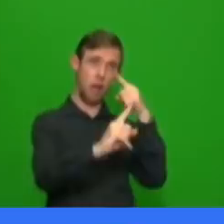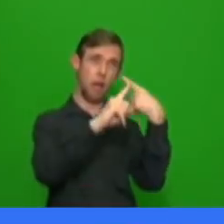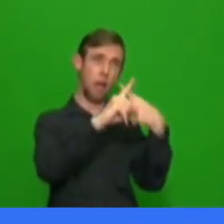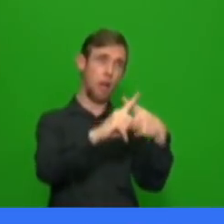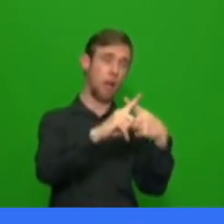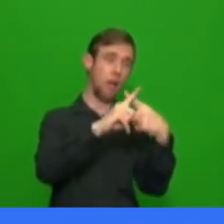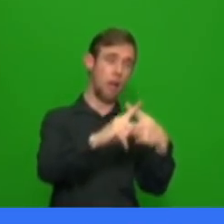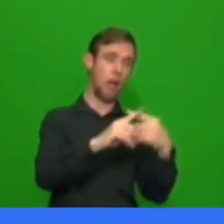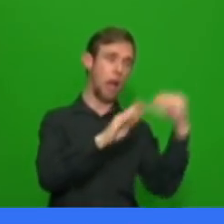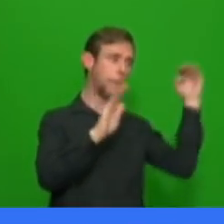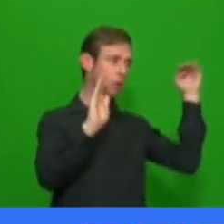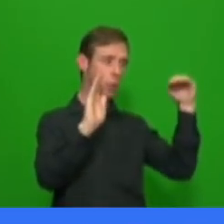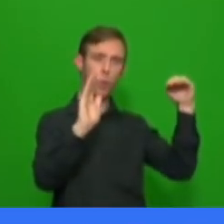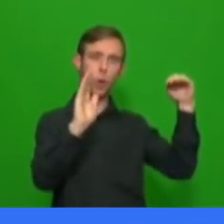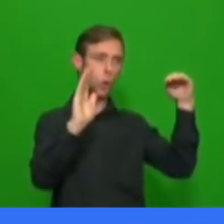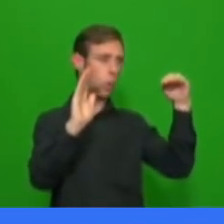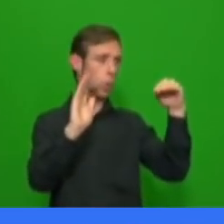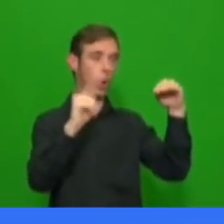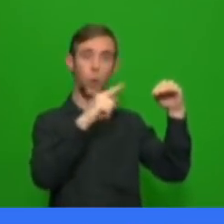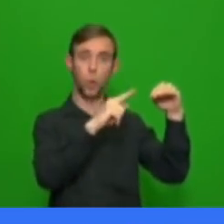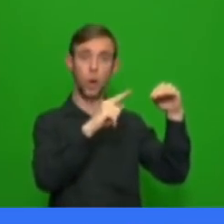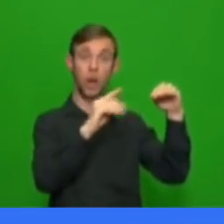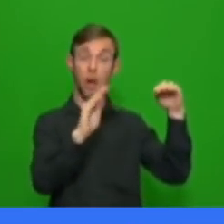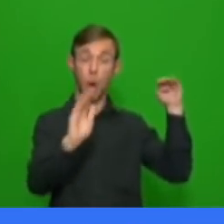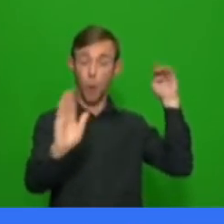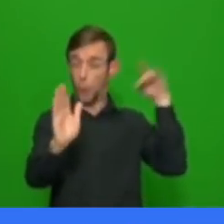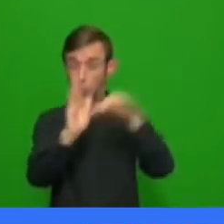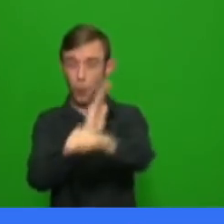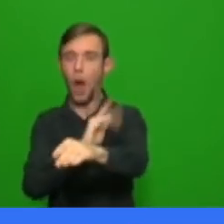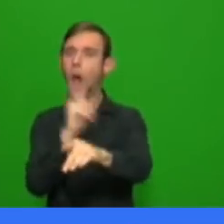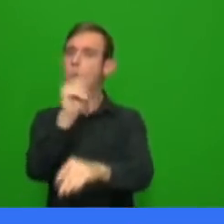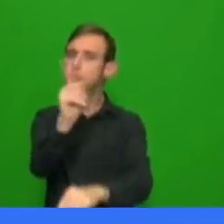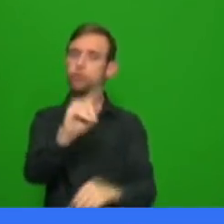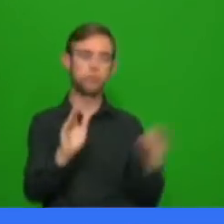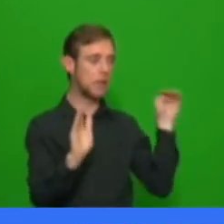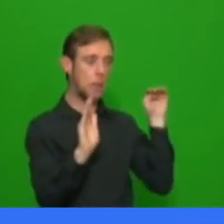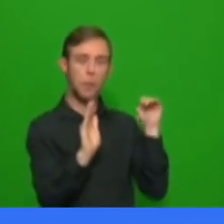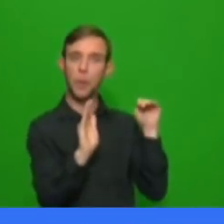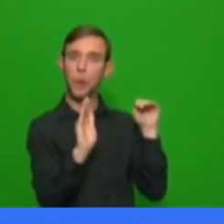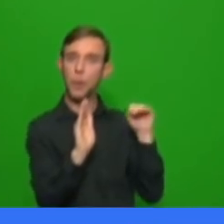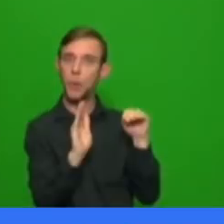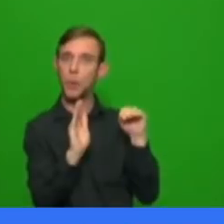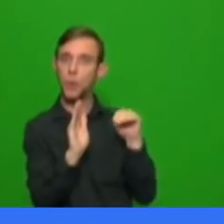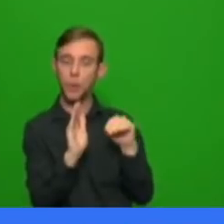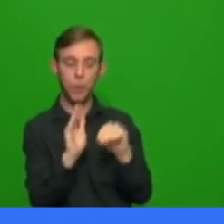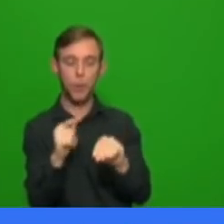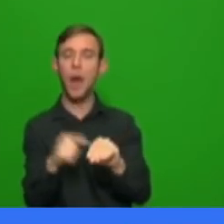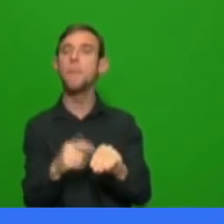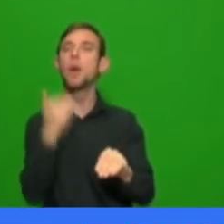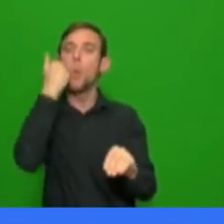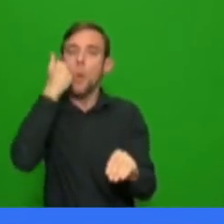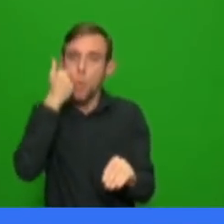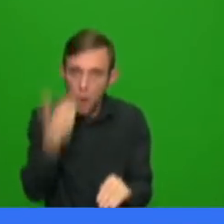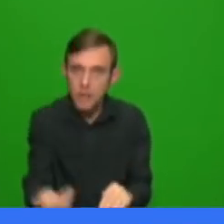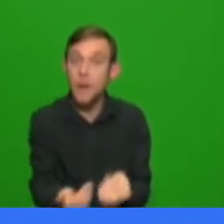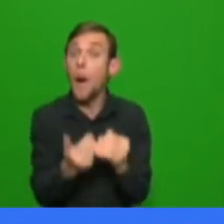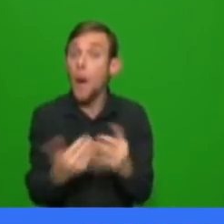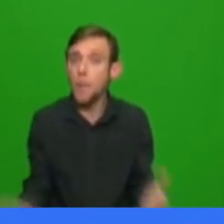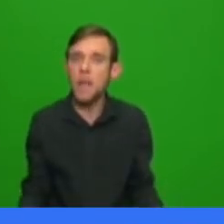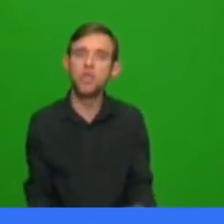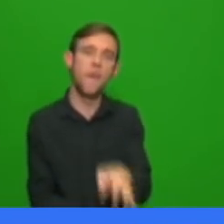slow, but we would like to see these inflation expectations anchored closer to the midpoint of